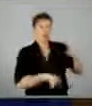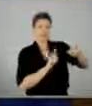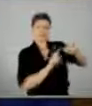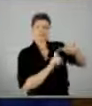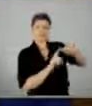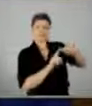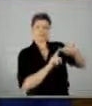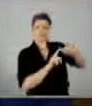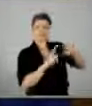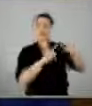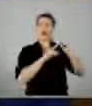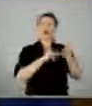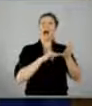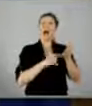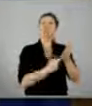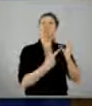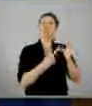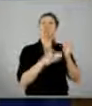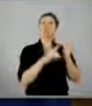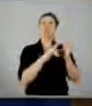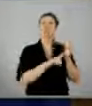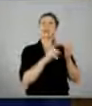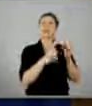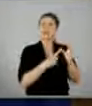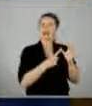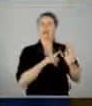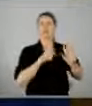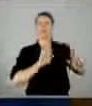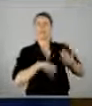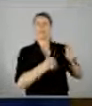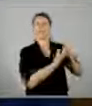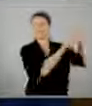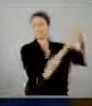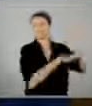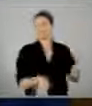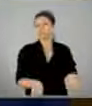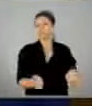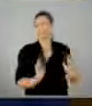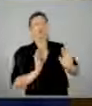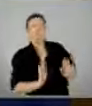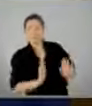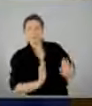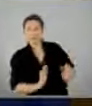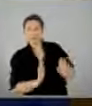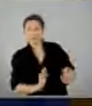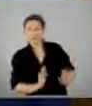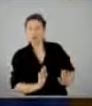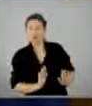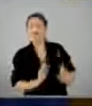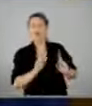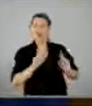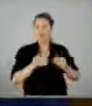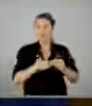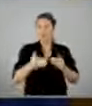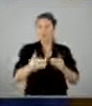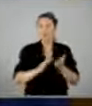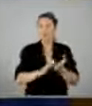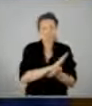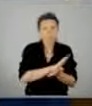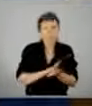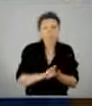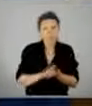expect that it should be able to commence, subject to shipping confirmation, which we can now proceed to, in early March, if not earlier,